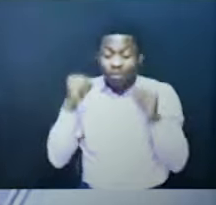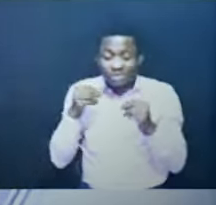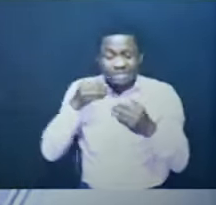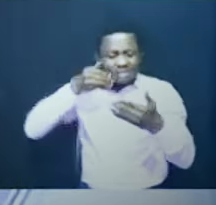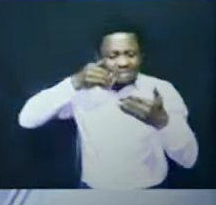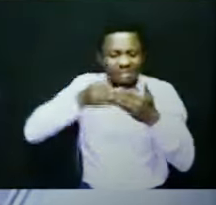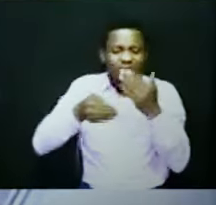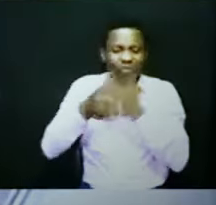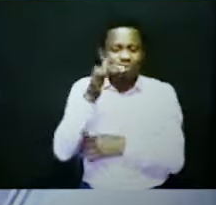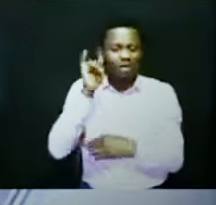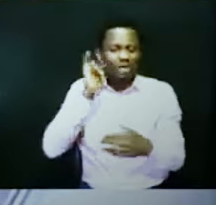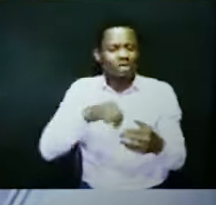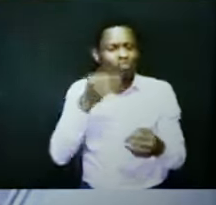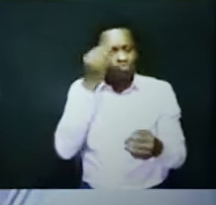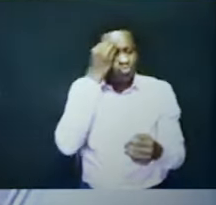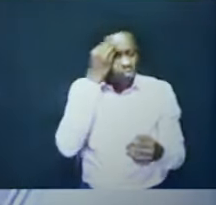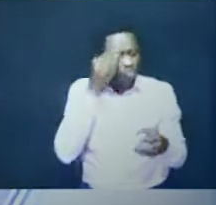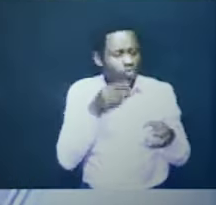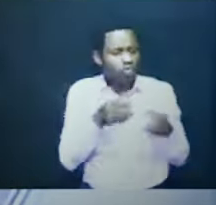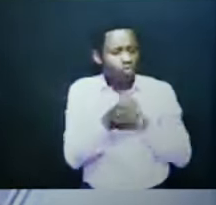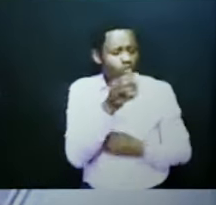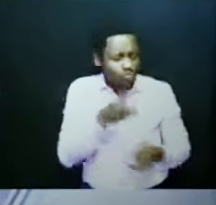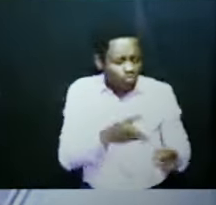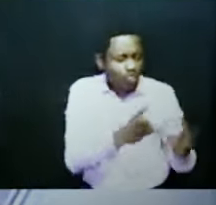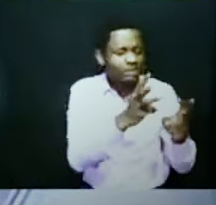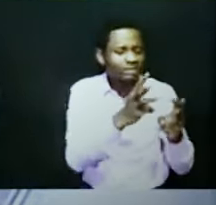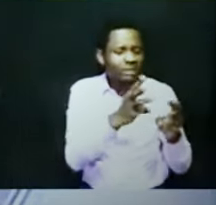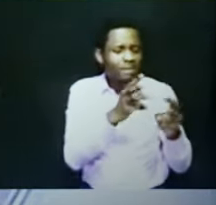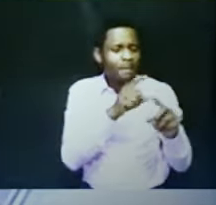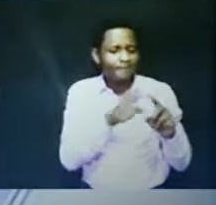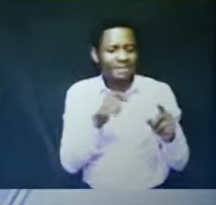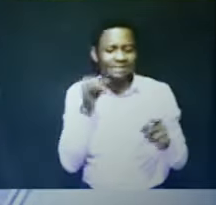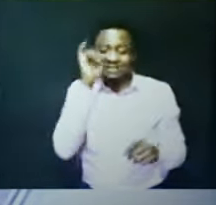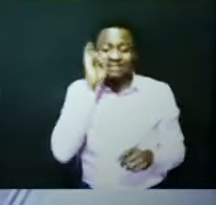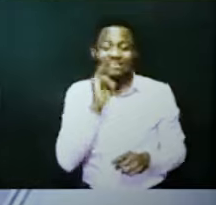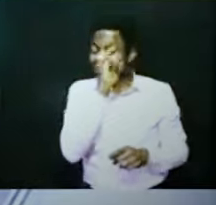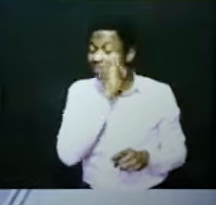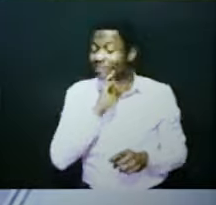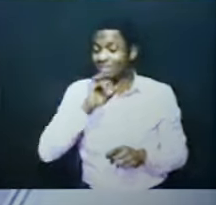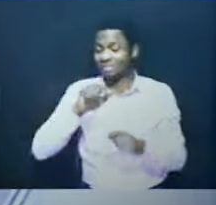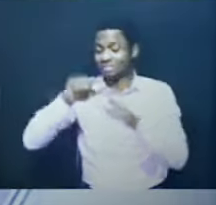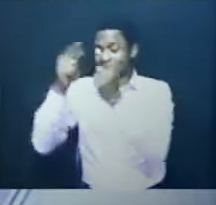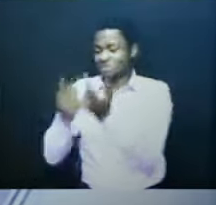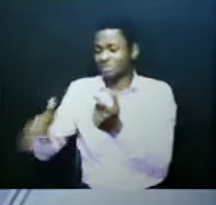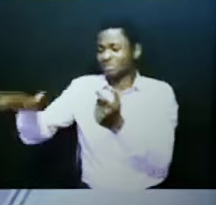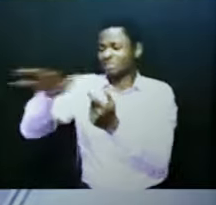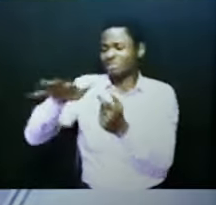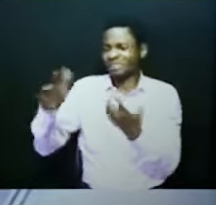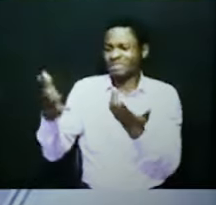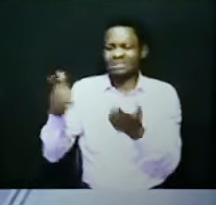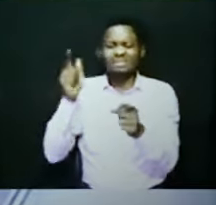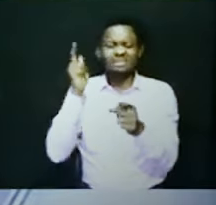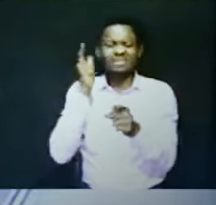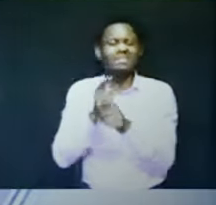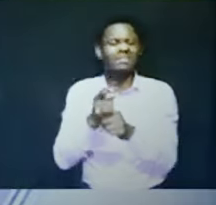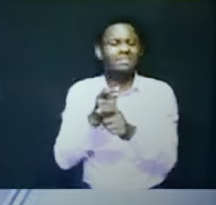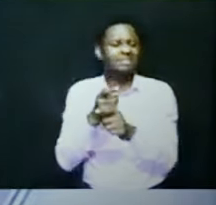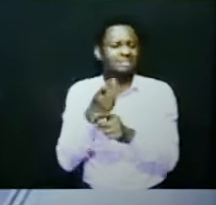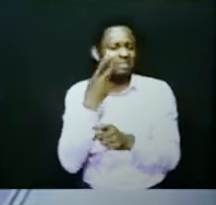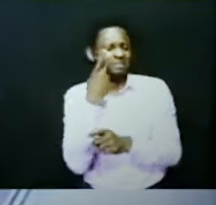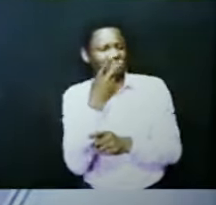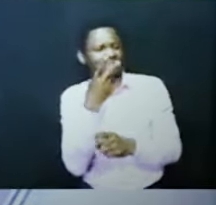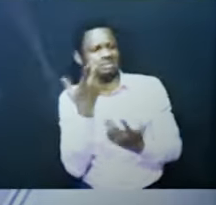in front of their tents and would not enter the tent of meeting, for them they could only recognize the back